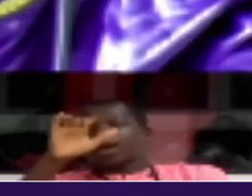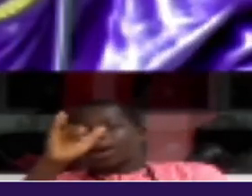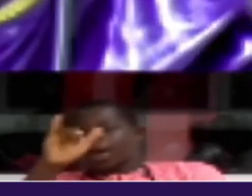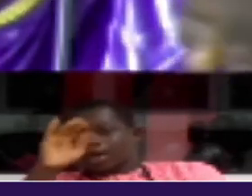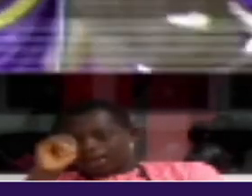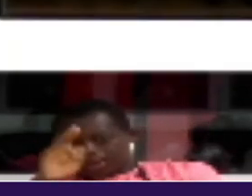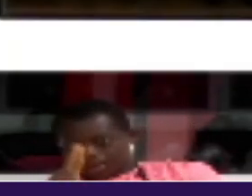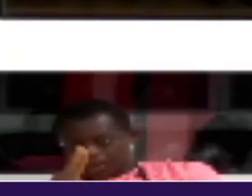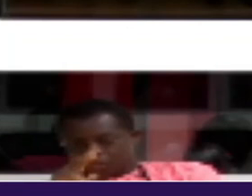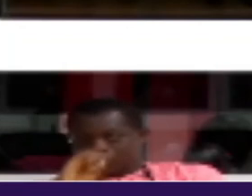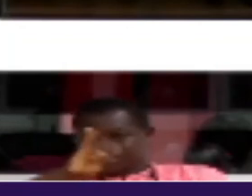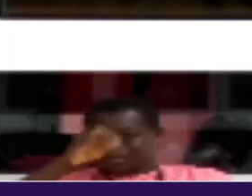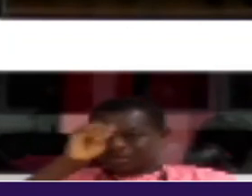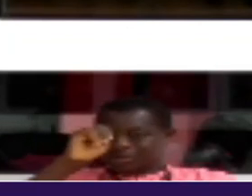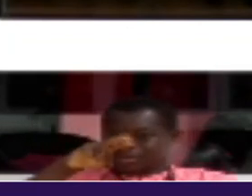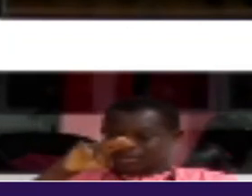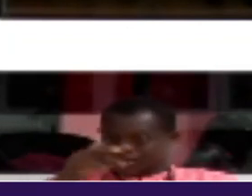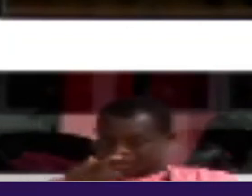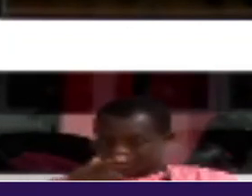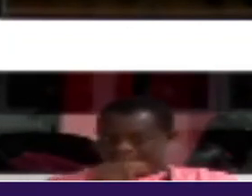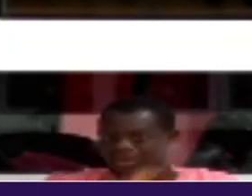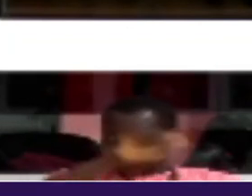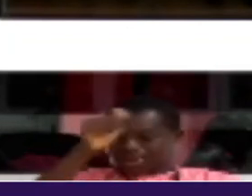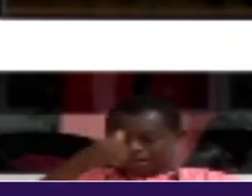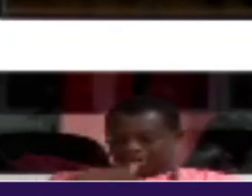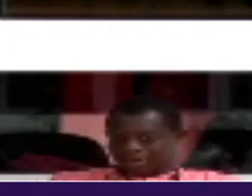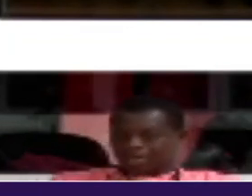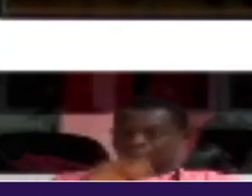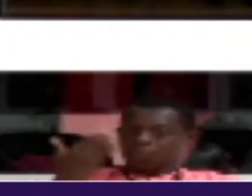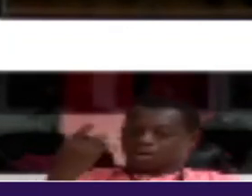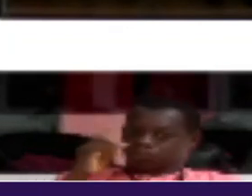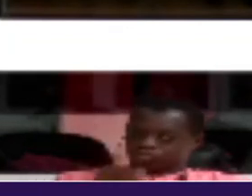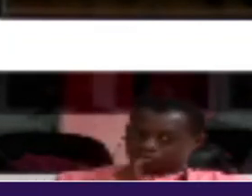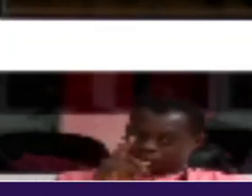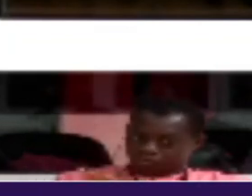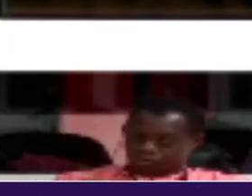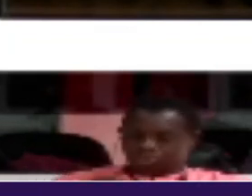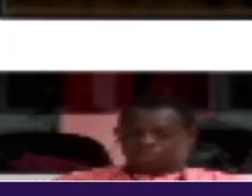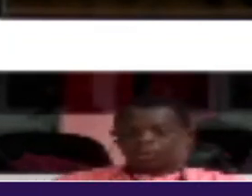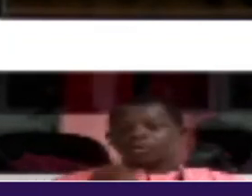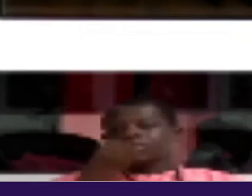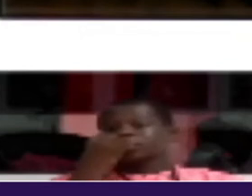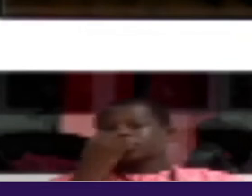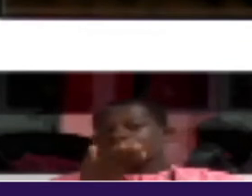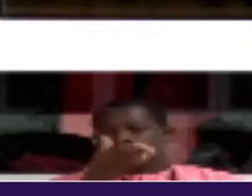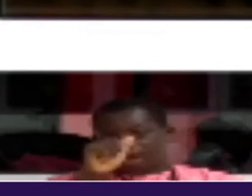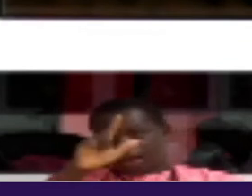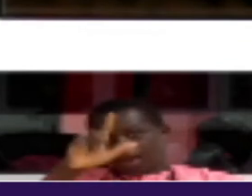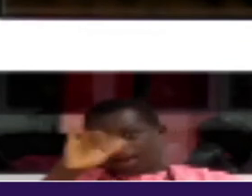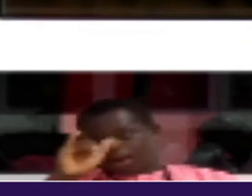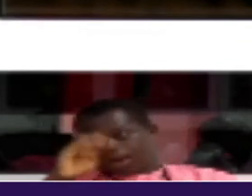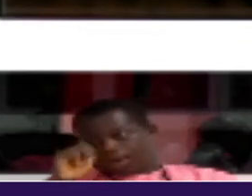the whole Delta Company. He said, Alieu Jeng and I were warned